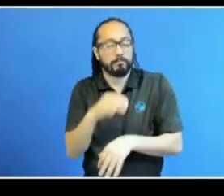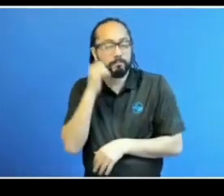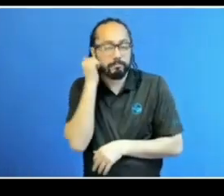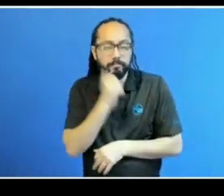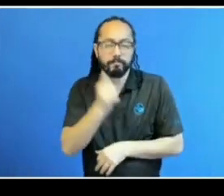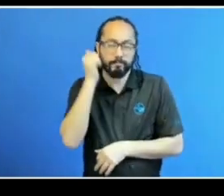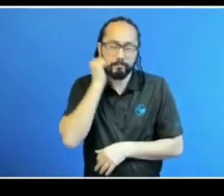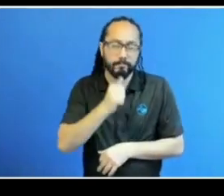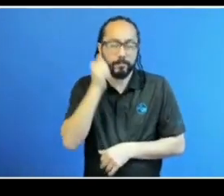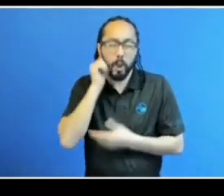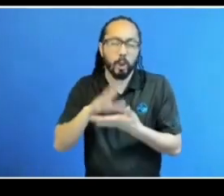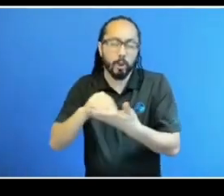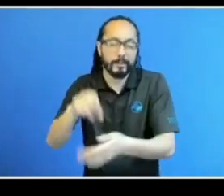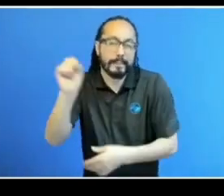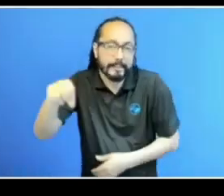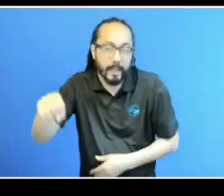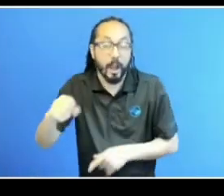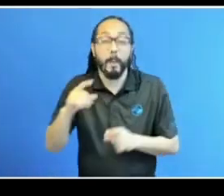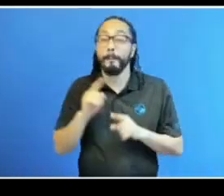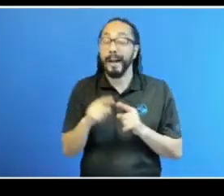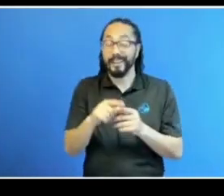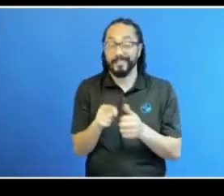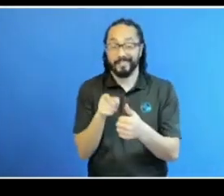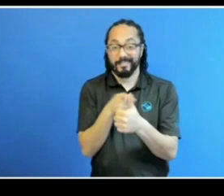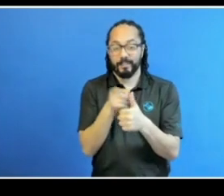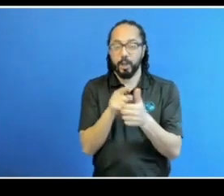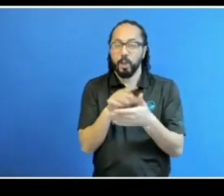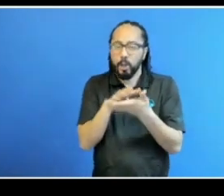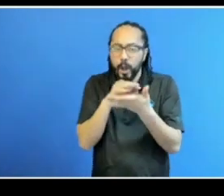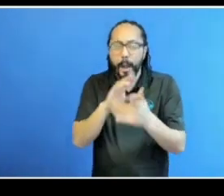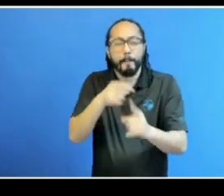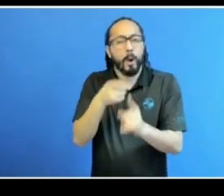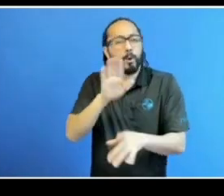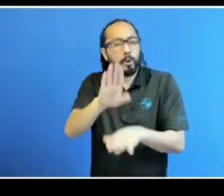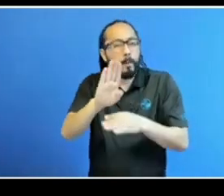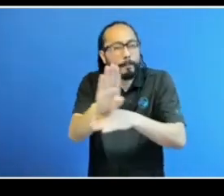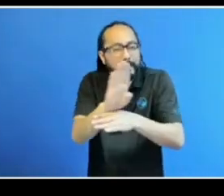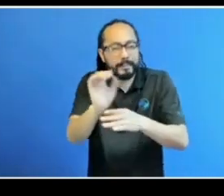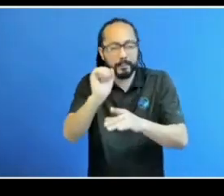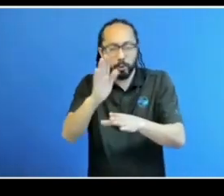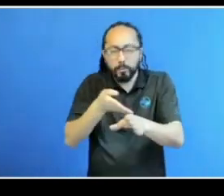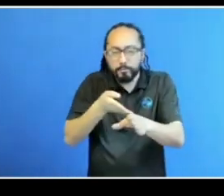but learning about your industry, really trying to